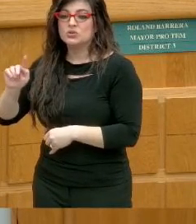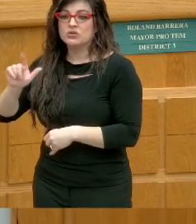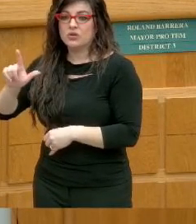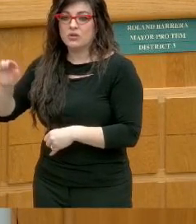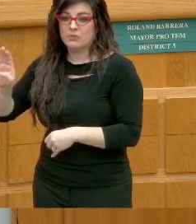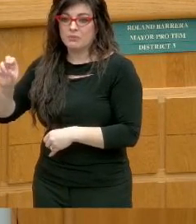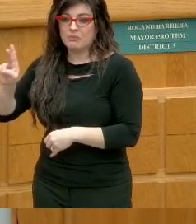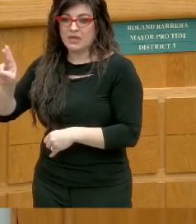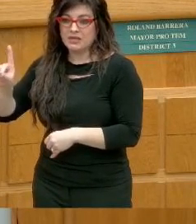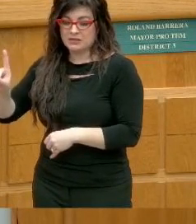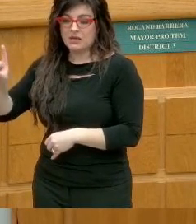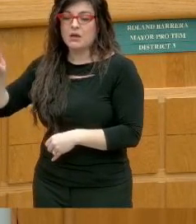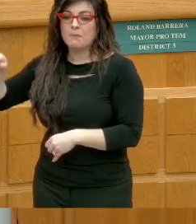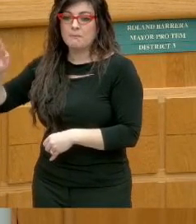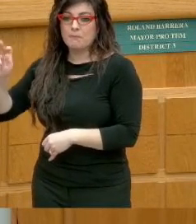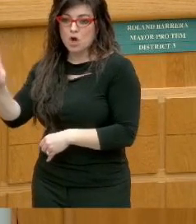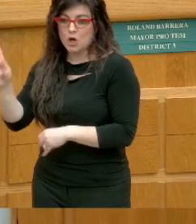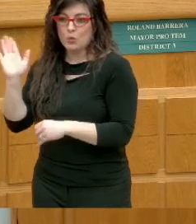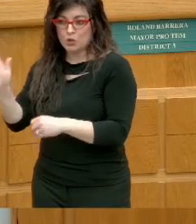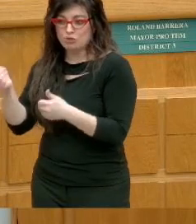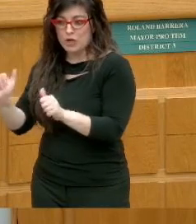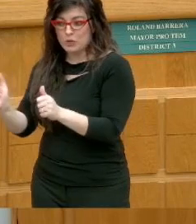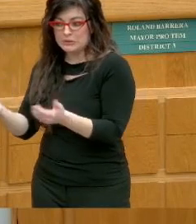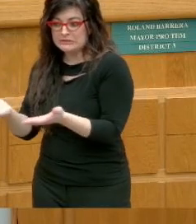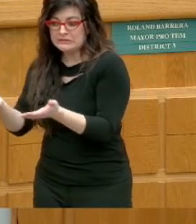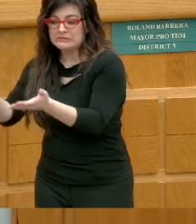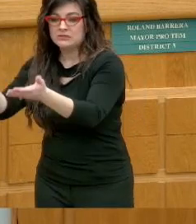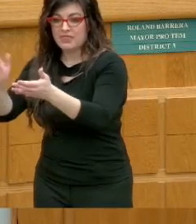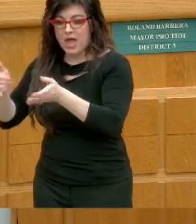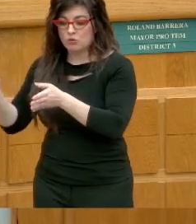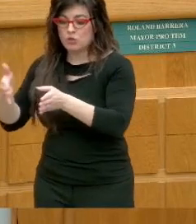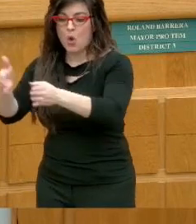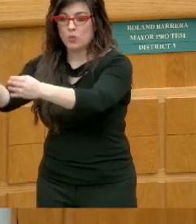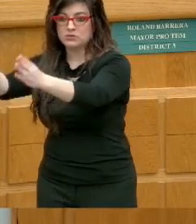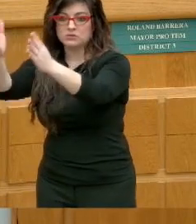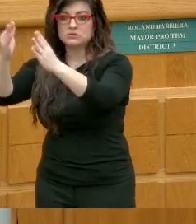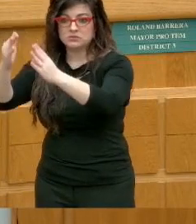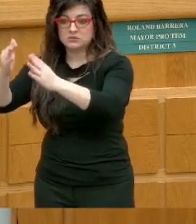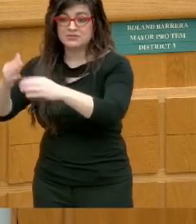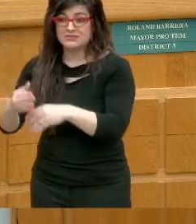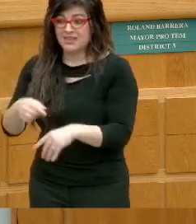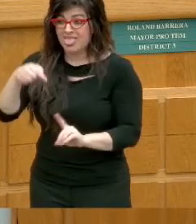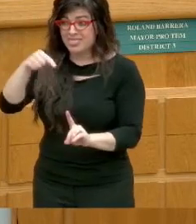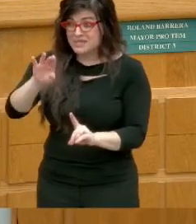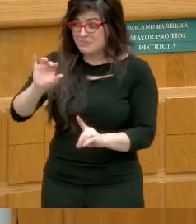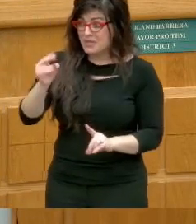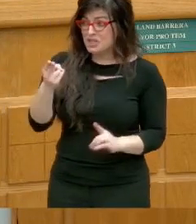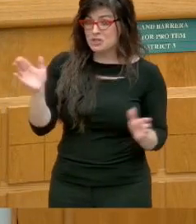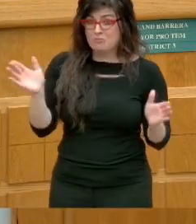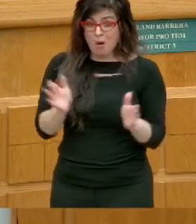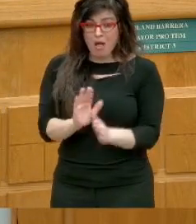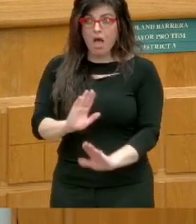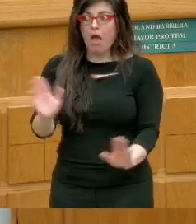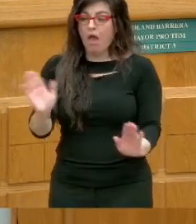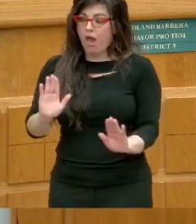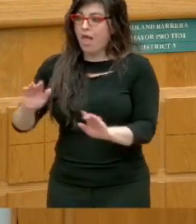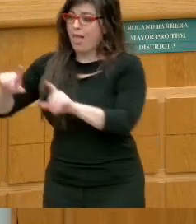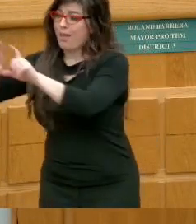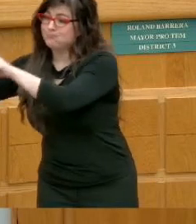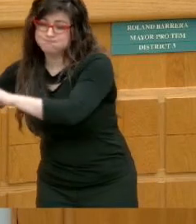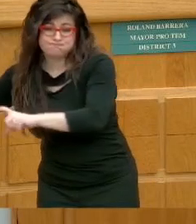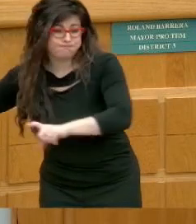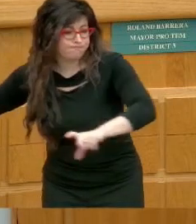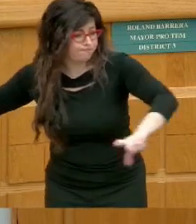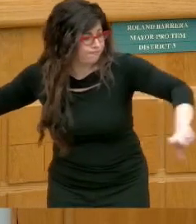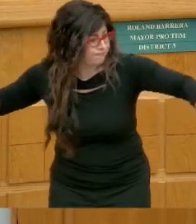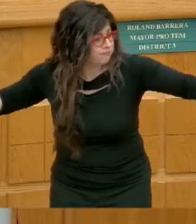beach. We are so blessed. This is not a little beach. This is a big, long beach. And we need to utilize that